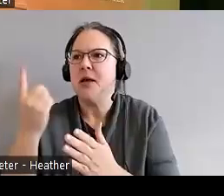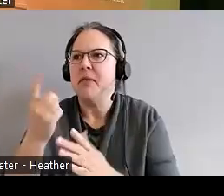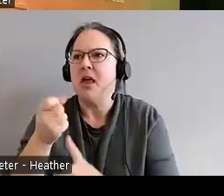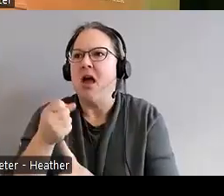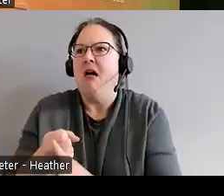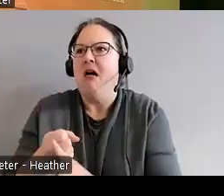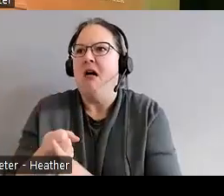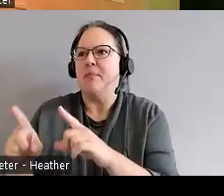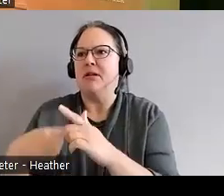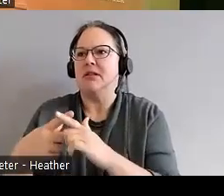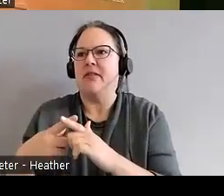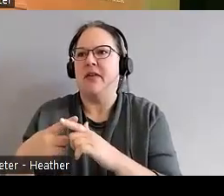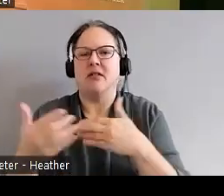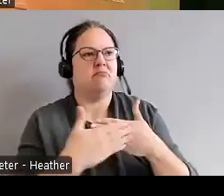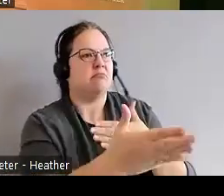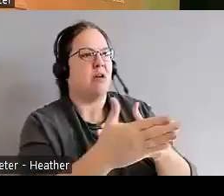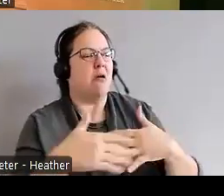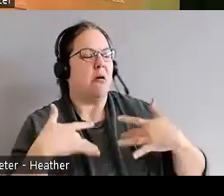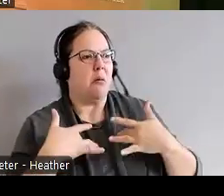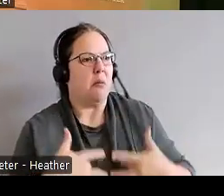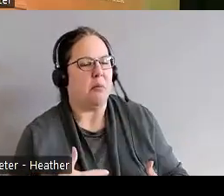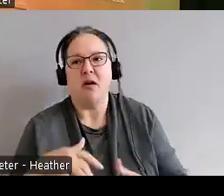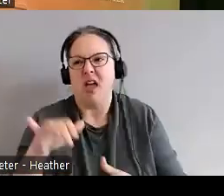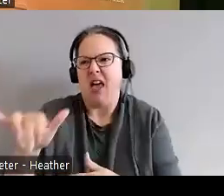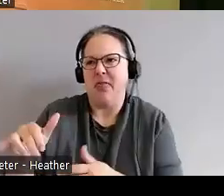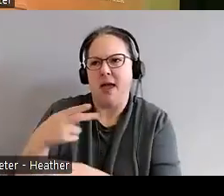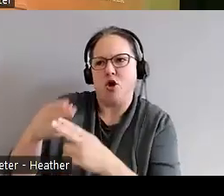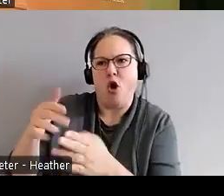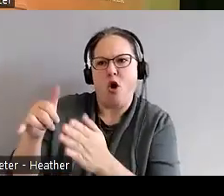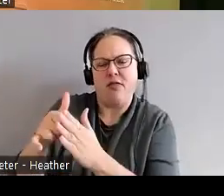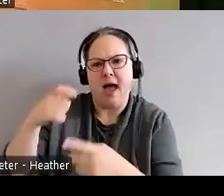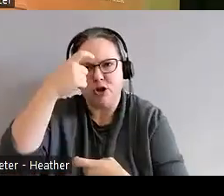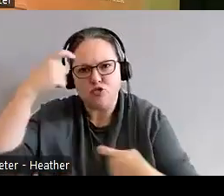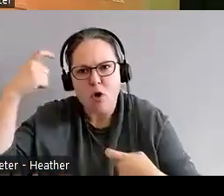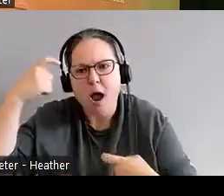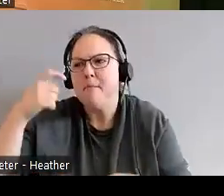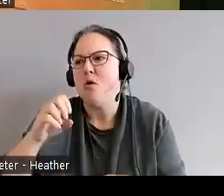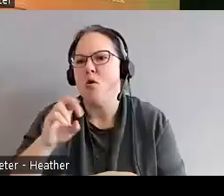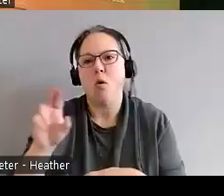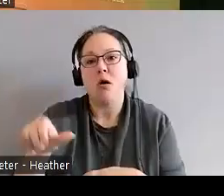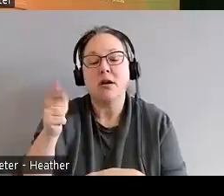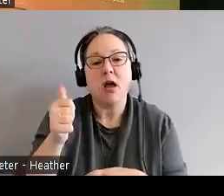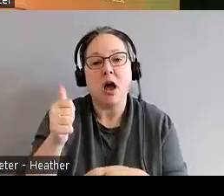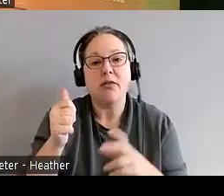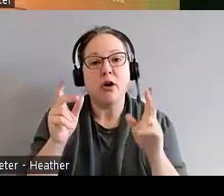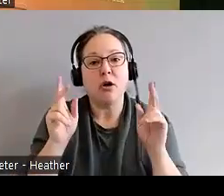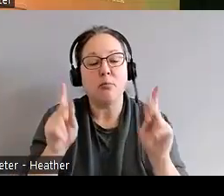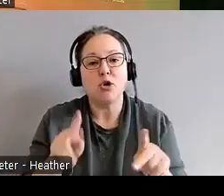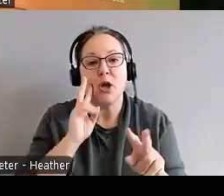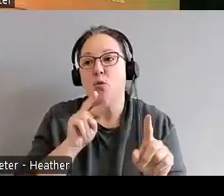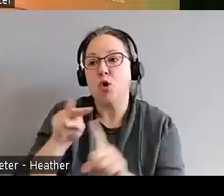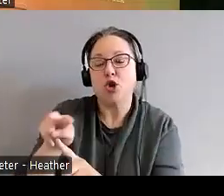is perceived as a trauma, while another person perceived it as not